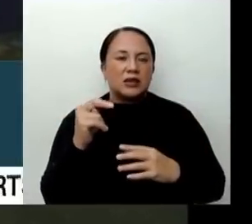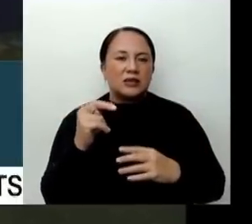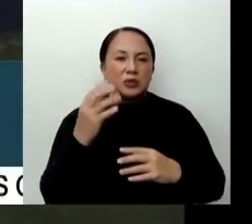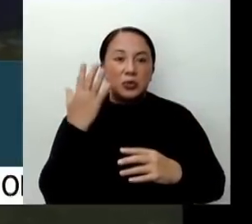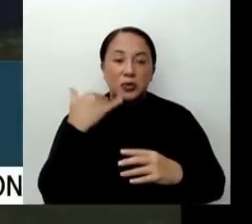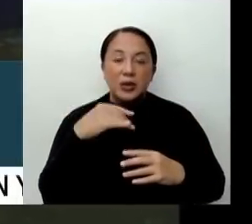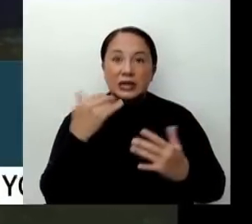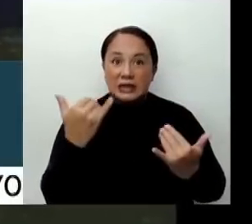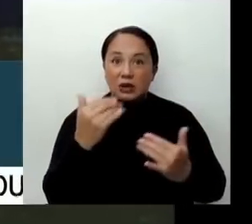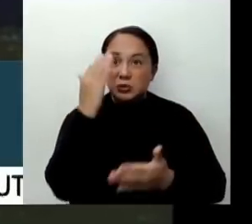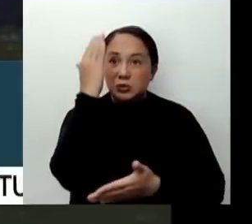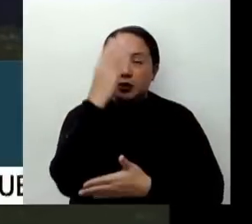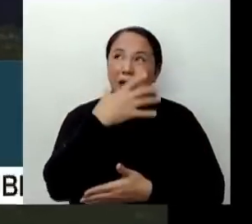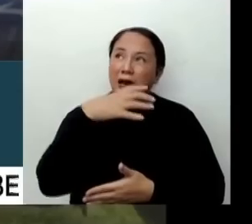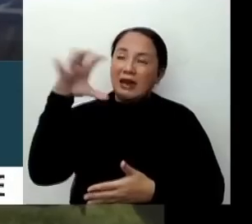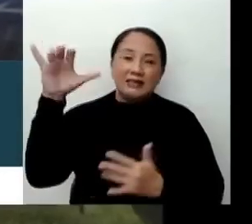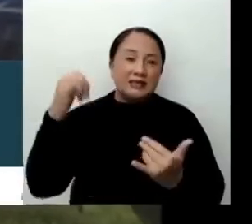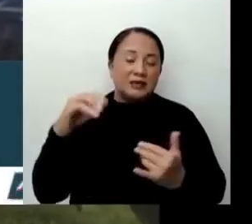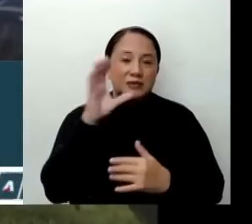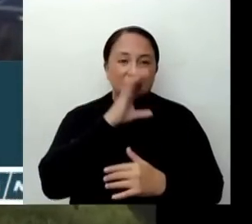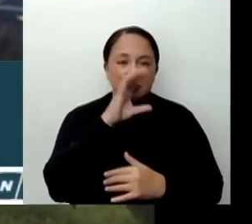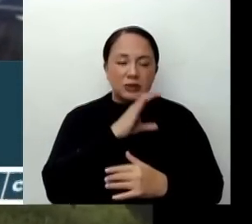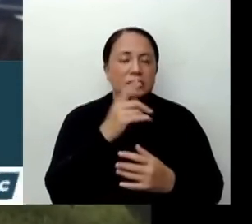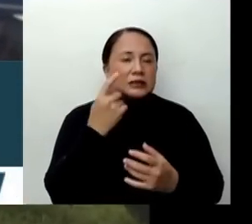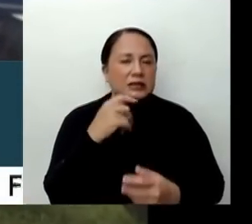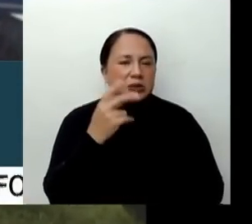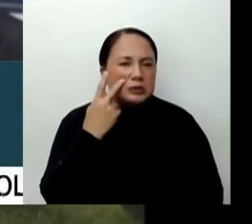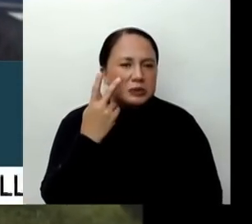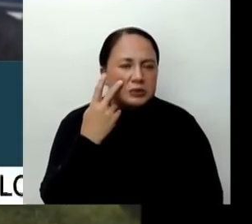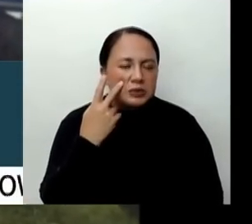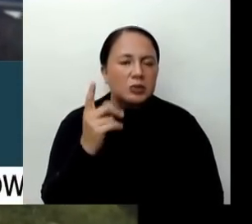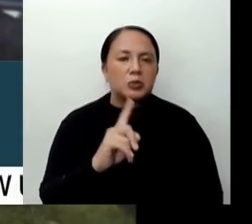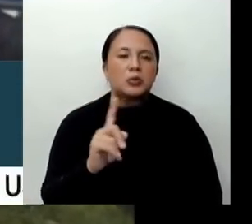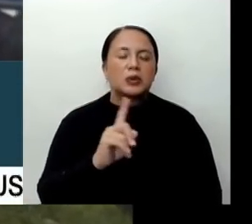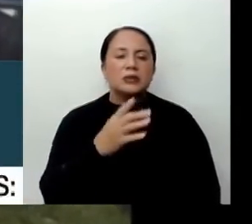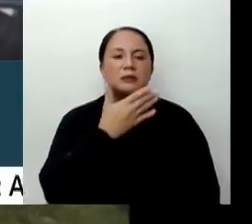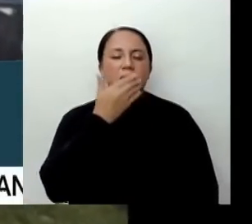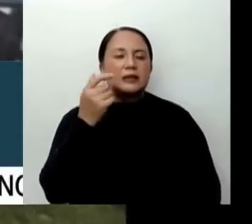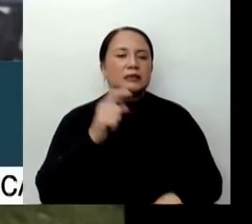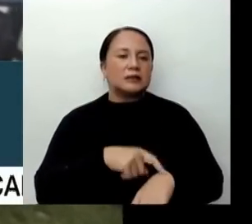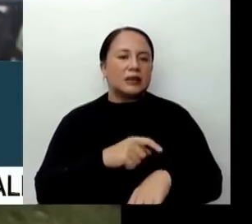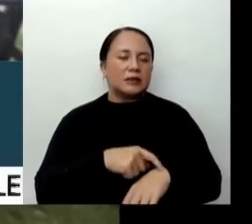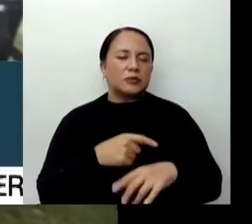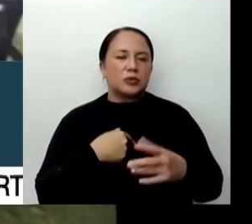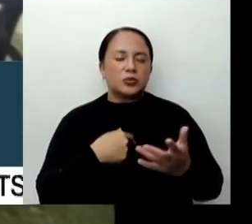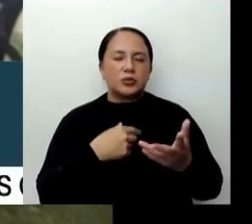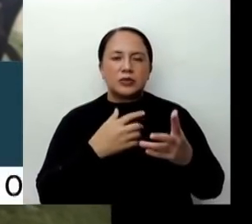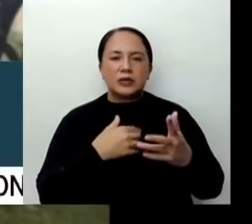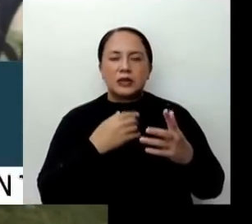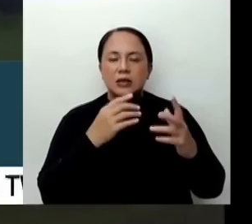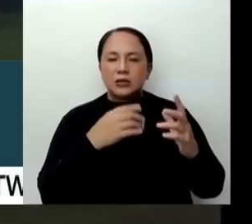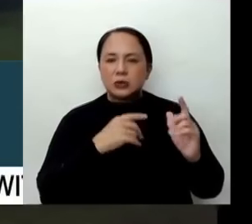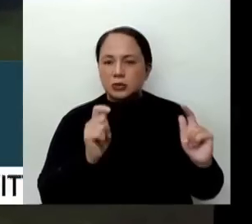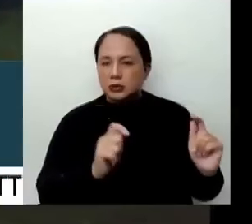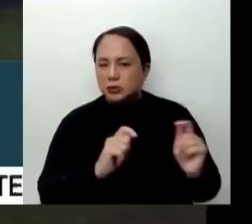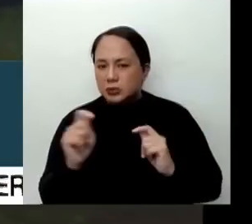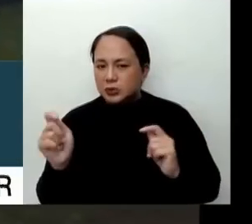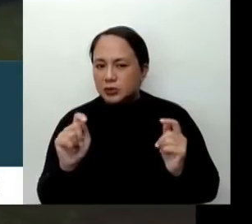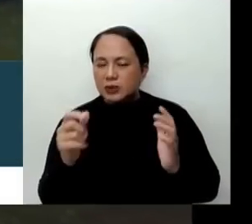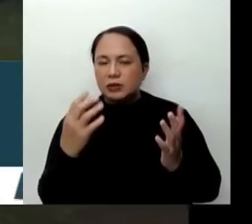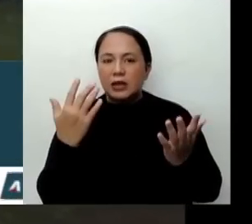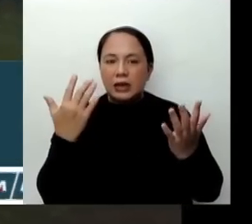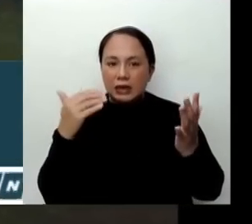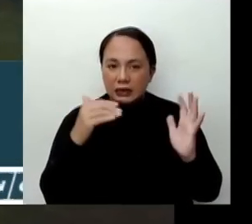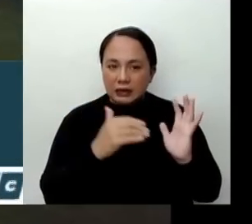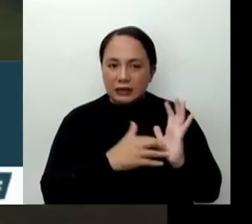in Cebu. So they're still trying to see which would be the best time to preemptively evacuate the residents once again